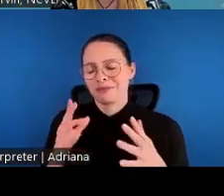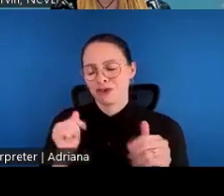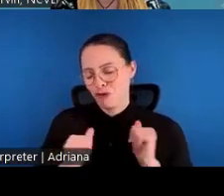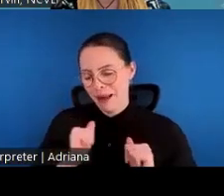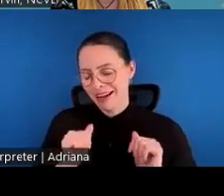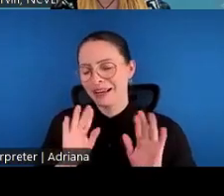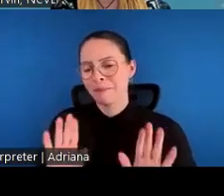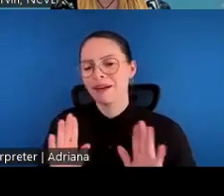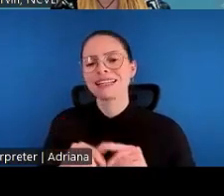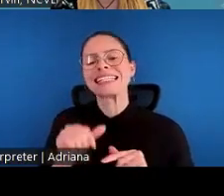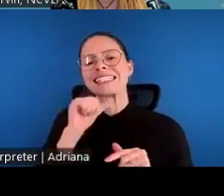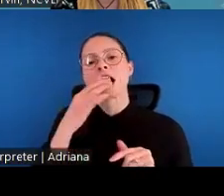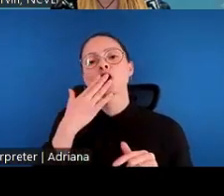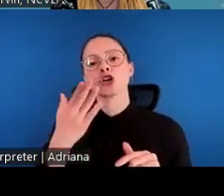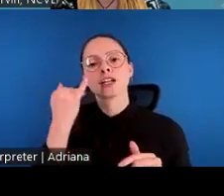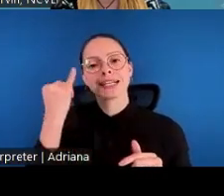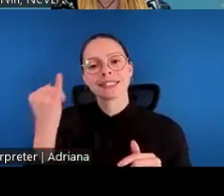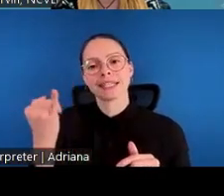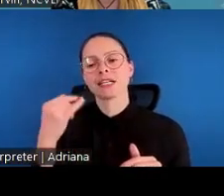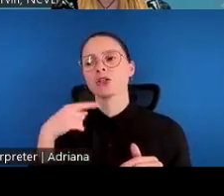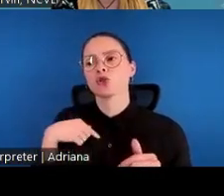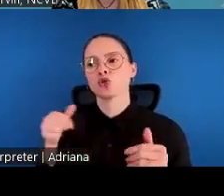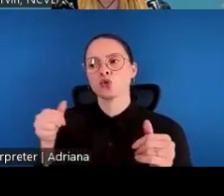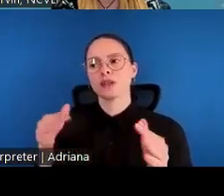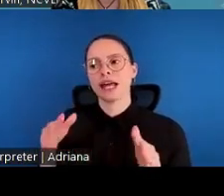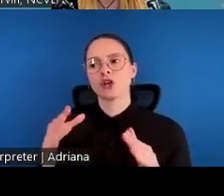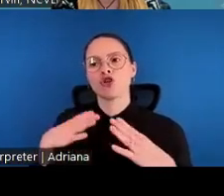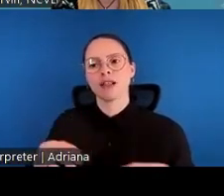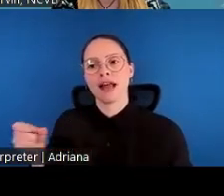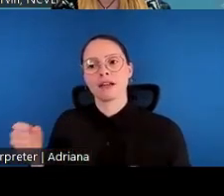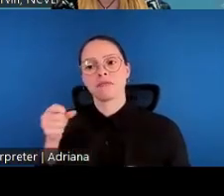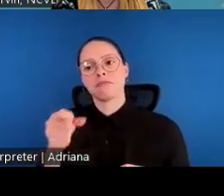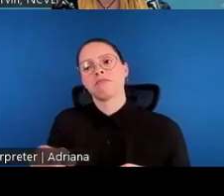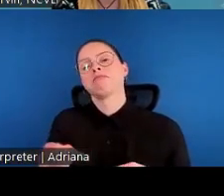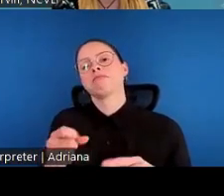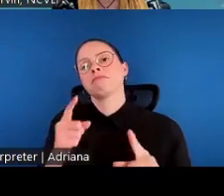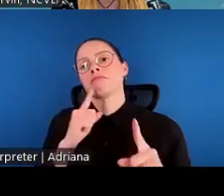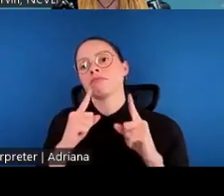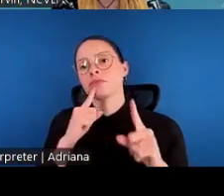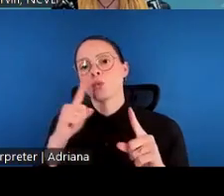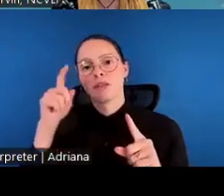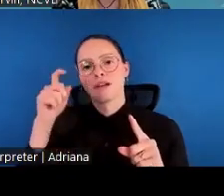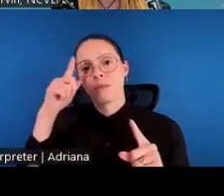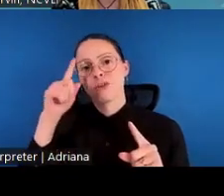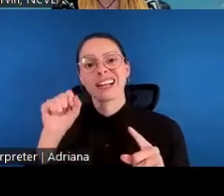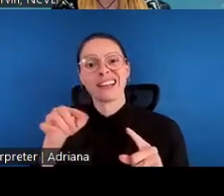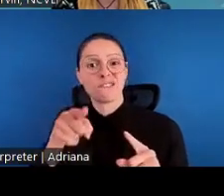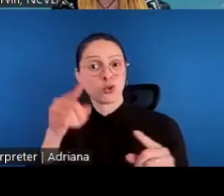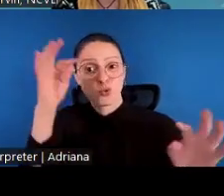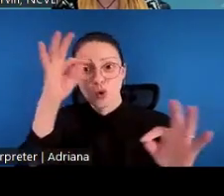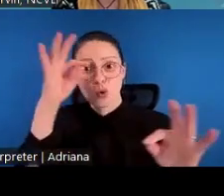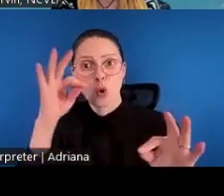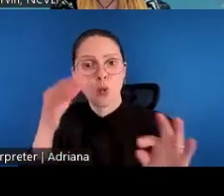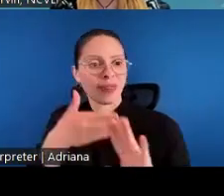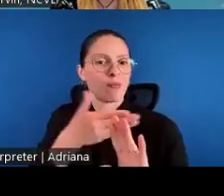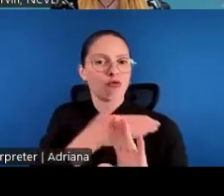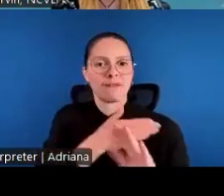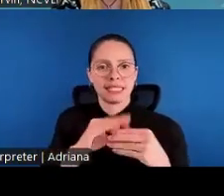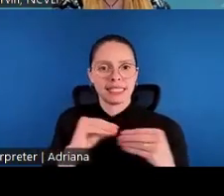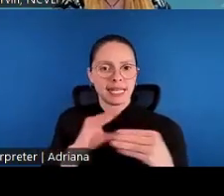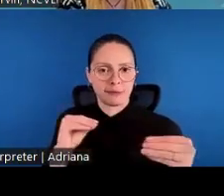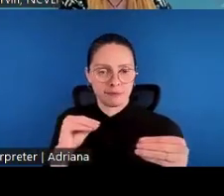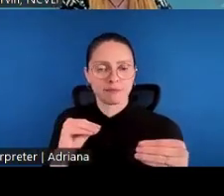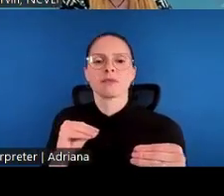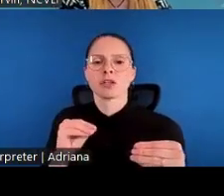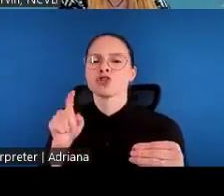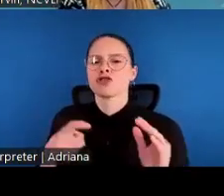idea for you to let a client of yours go in and speak to the government when you don't know what they've previously said. So you should demand to have those